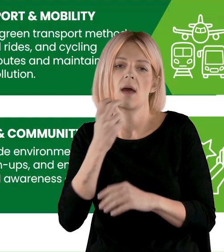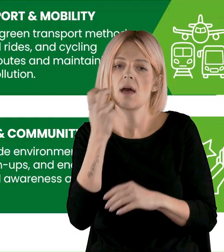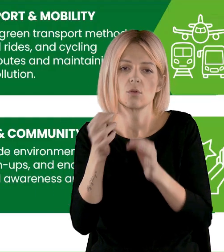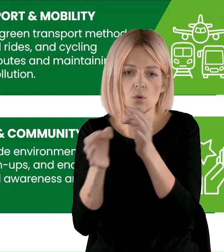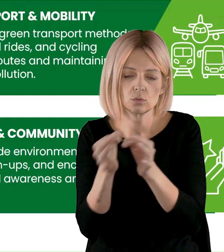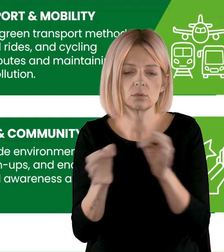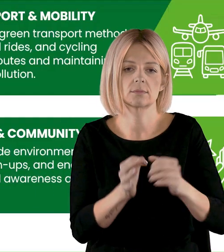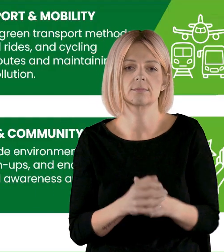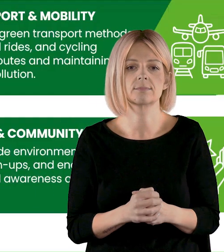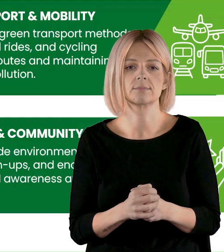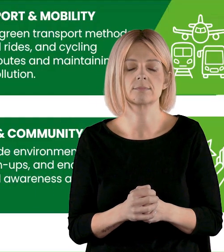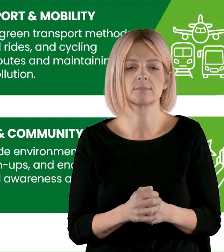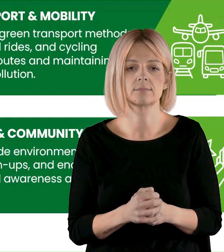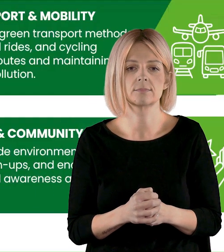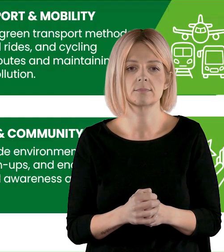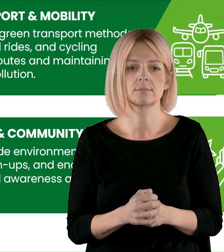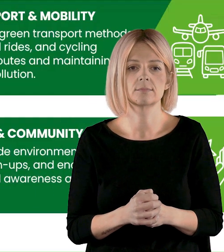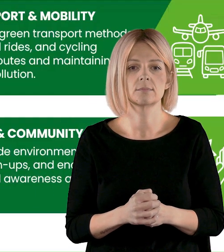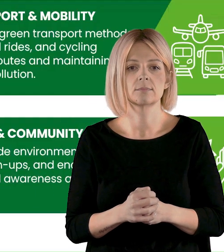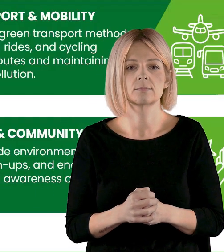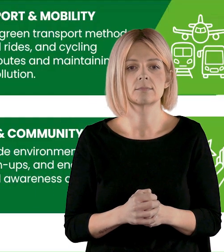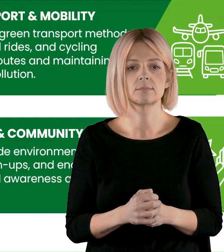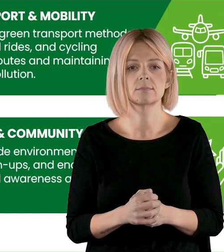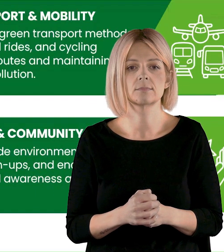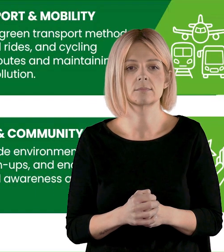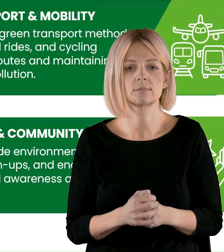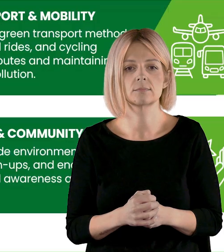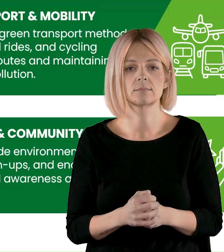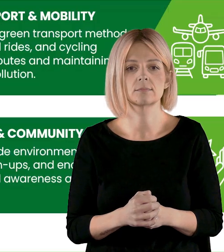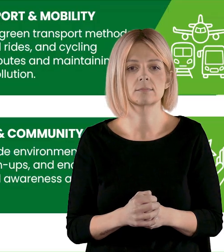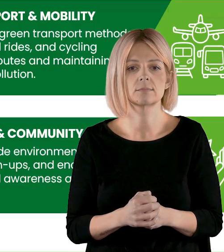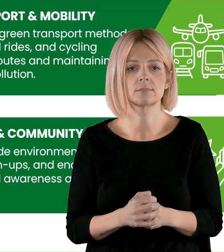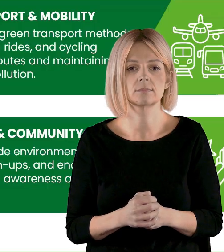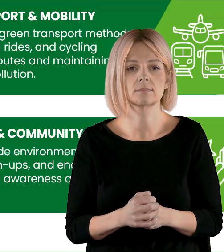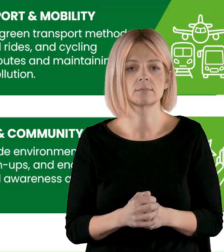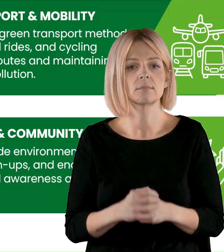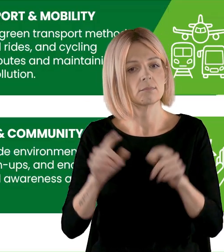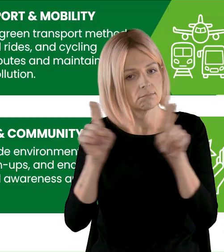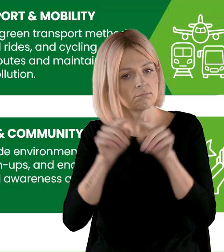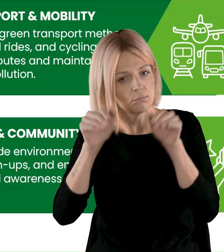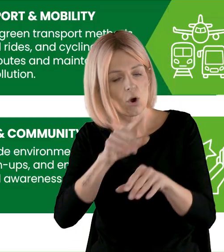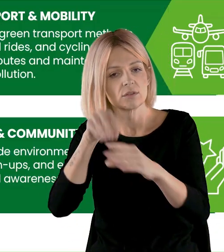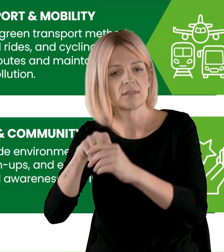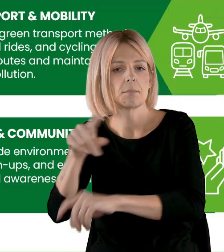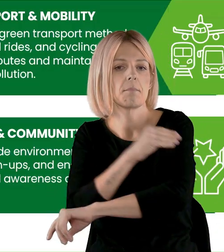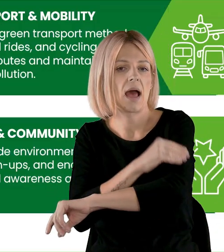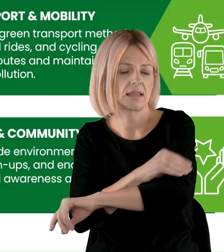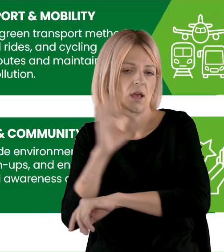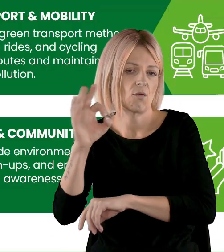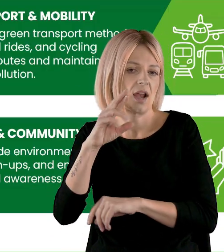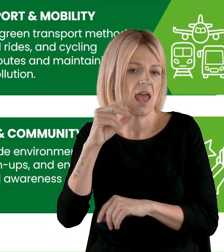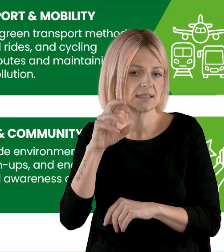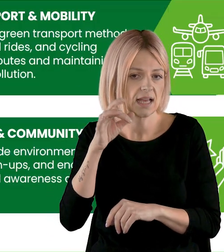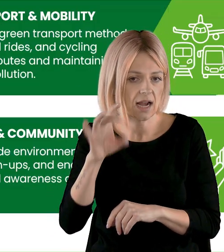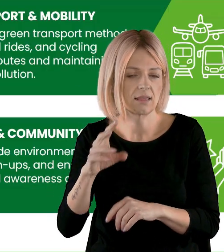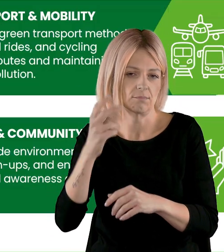use eco-friendly methods such as composting and install water-saving irrigation systems and reduce chemical